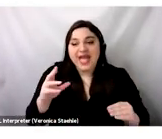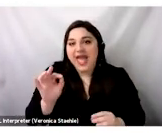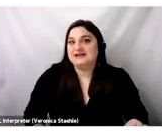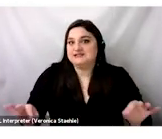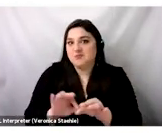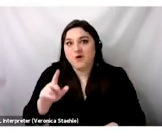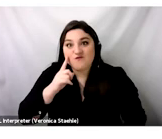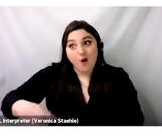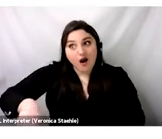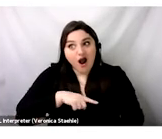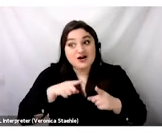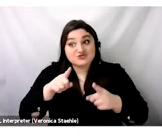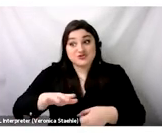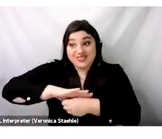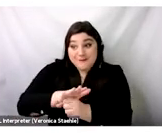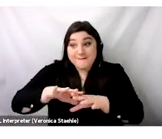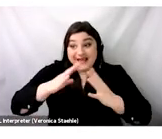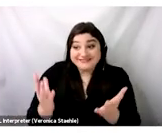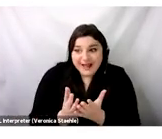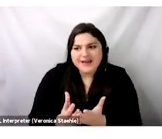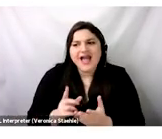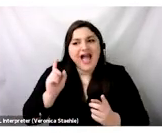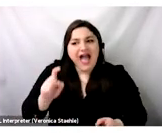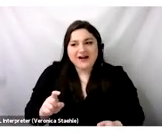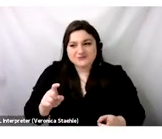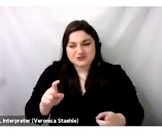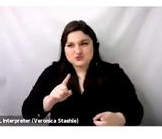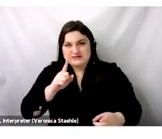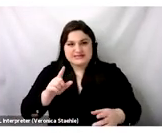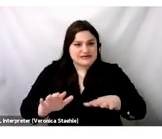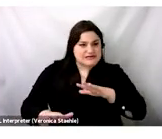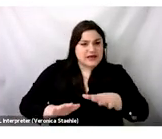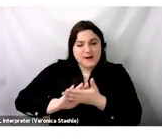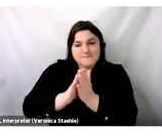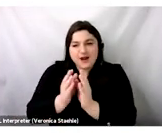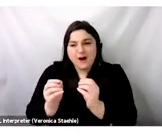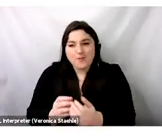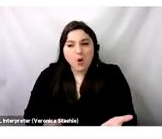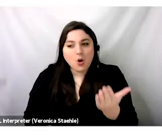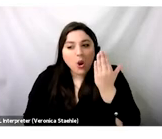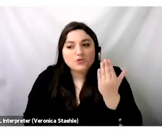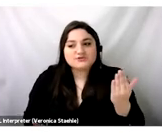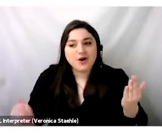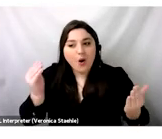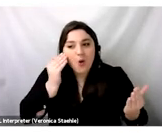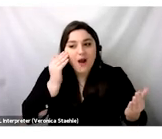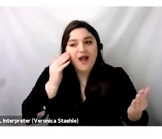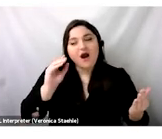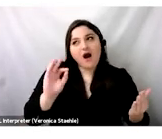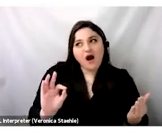of survival mode of the past year have gotten a little closer, if we weren't there before,